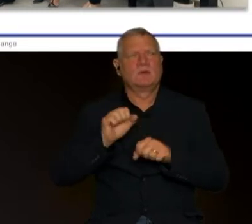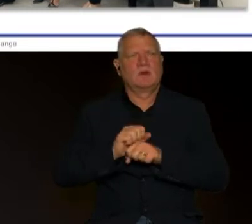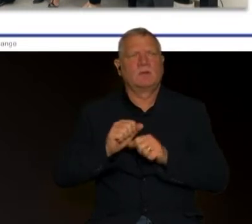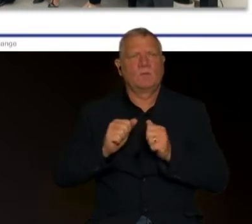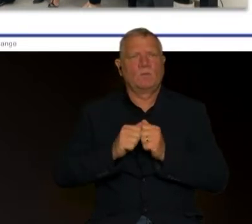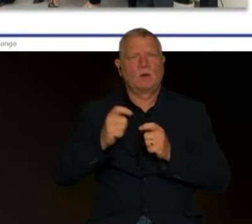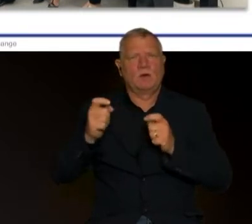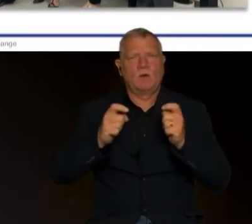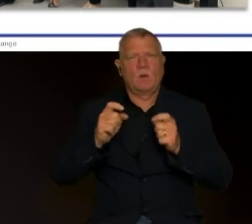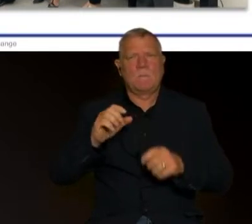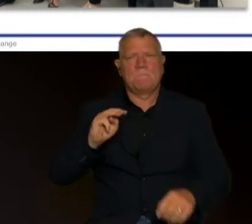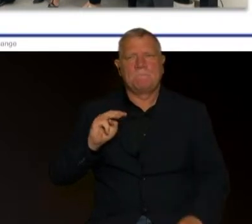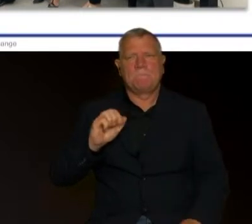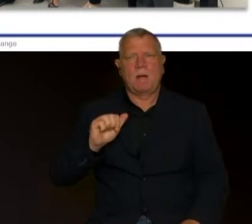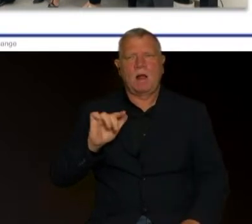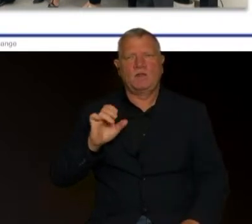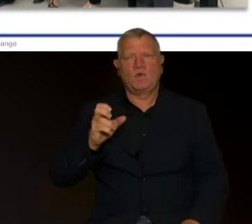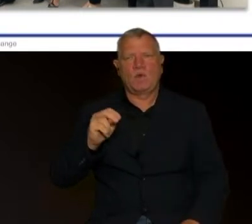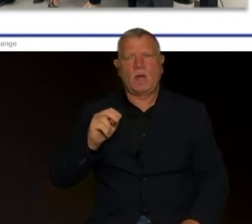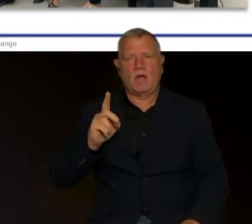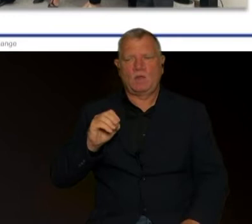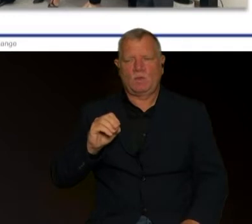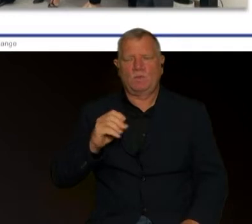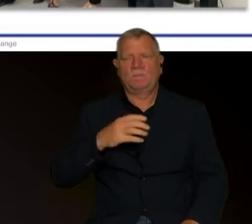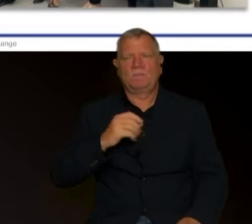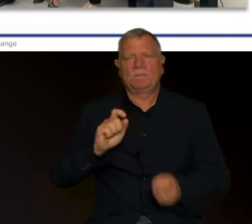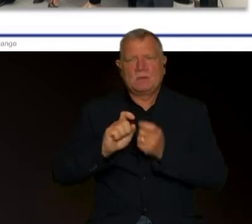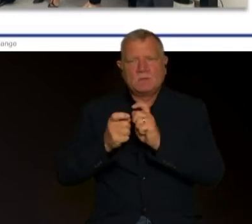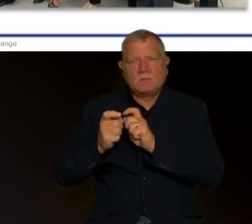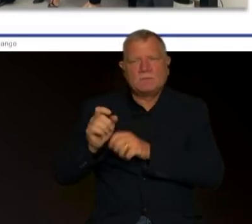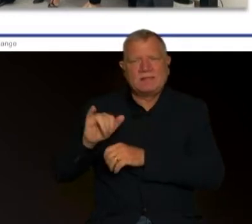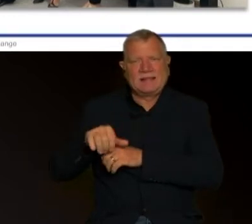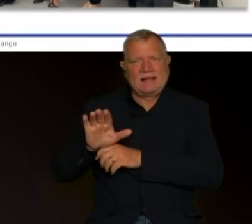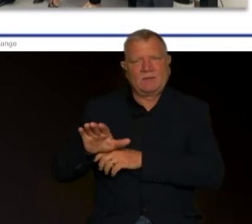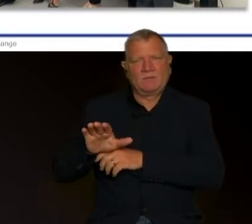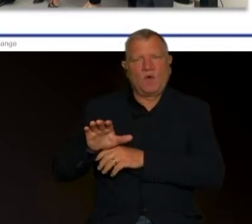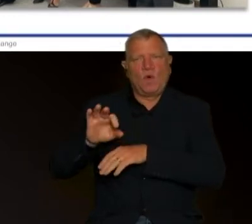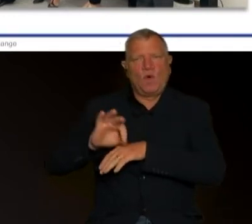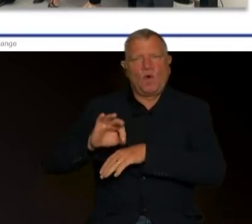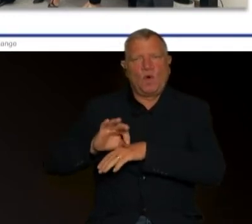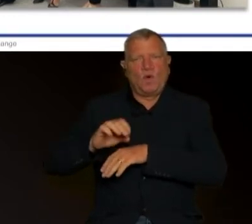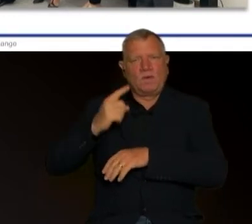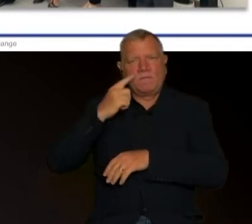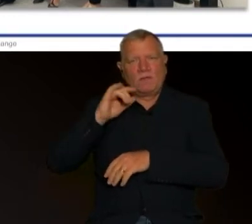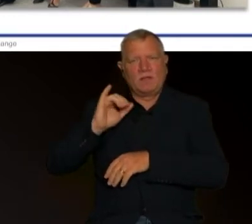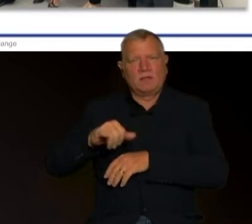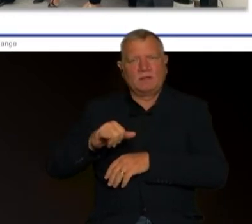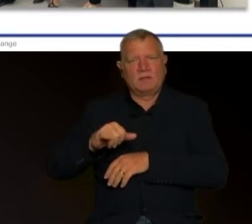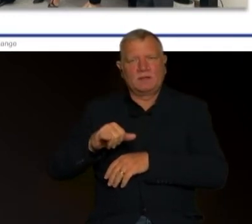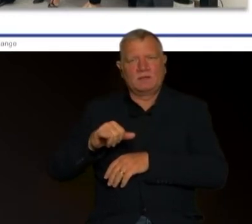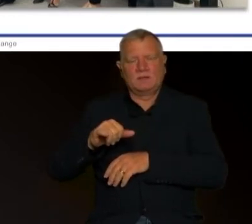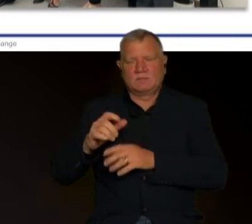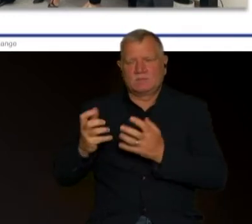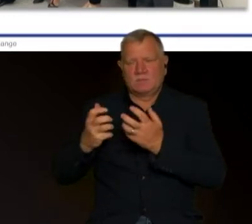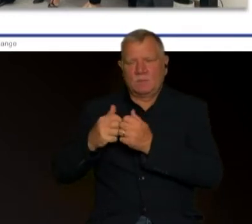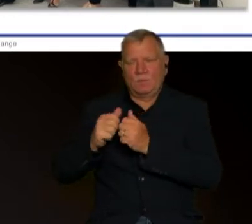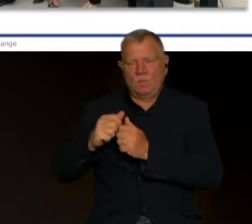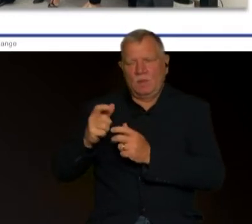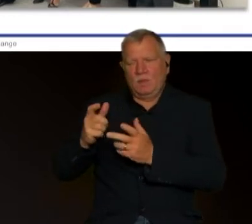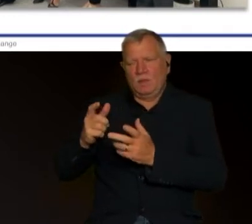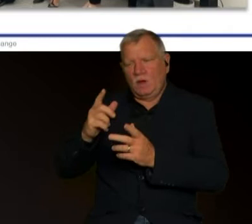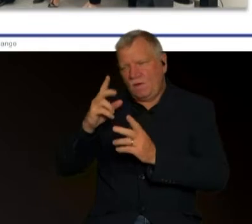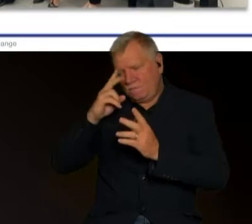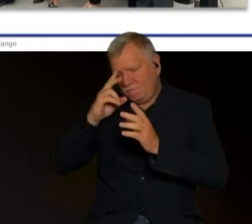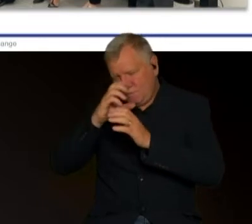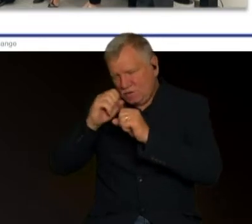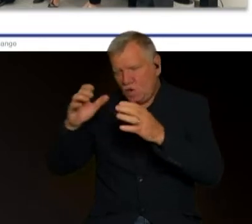couple weeks ago, we started working with Director Maldonado and the reorganization and restructuring of the office. So it's in keeping with the